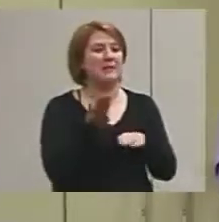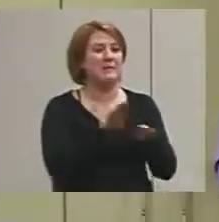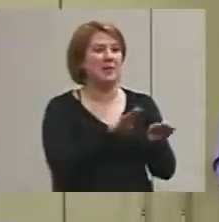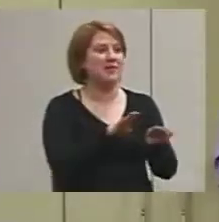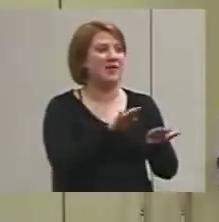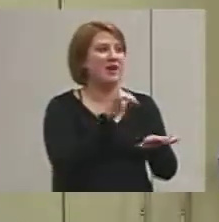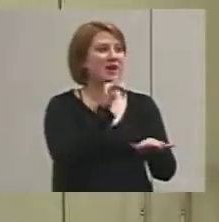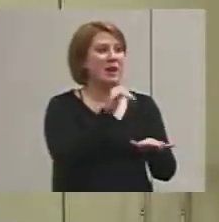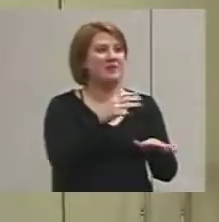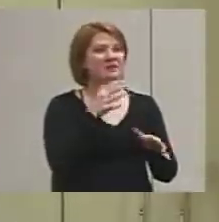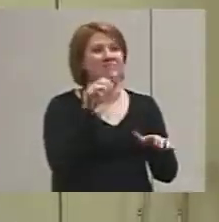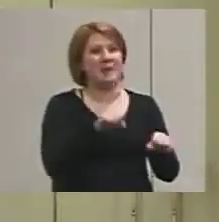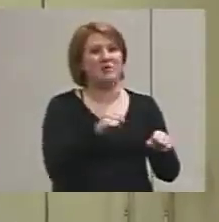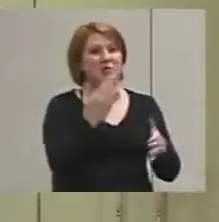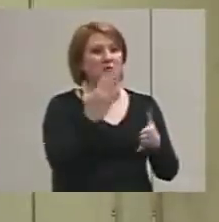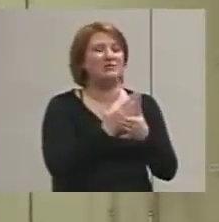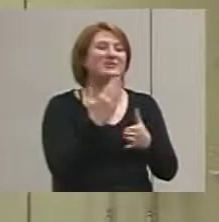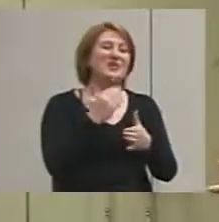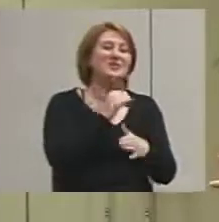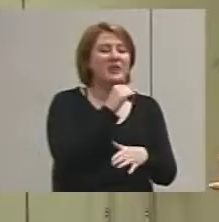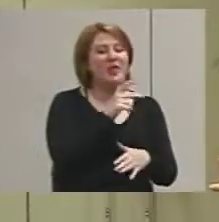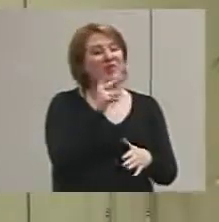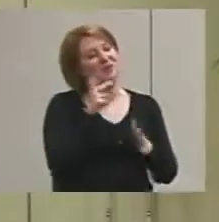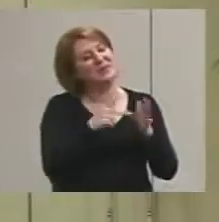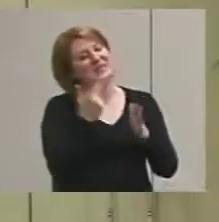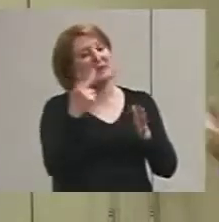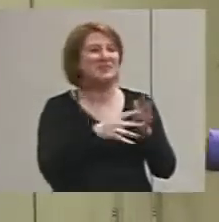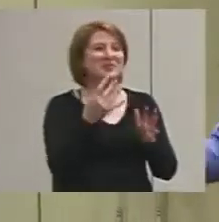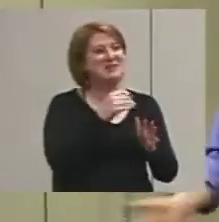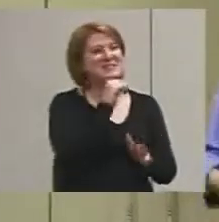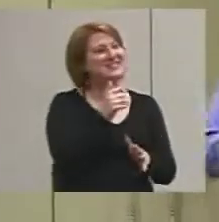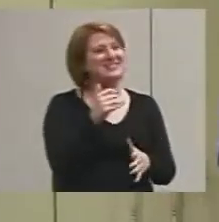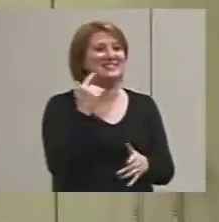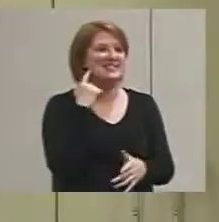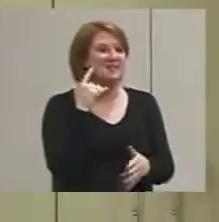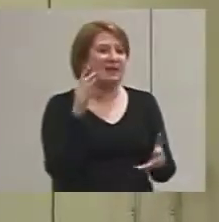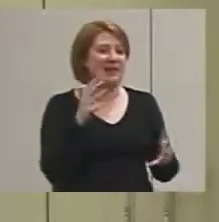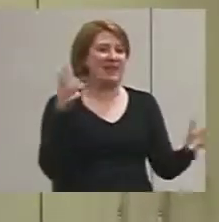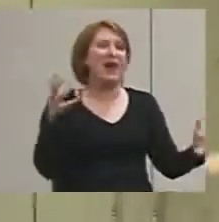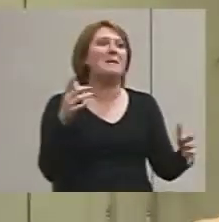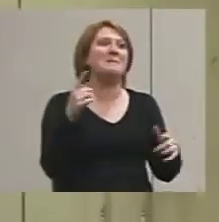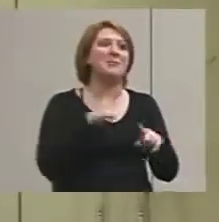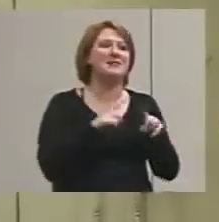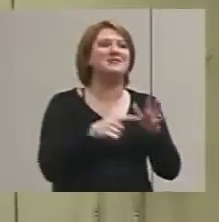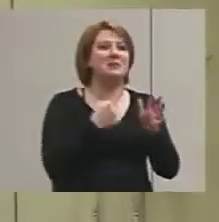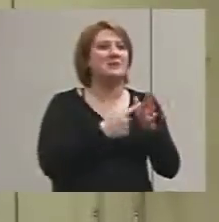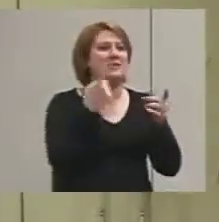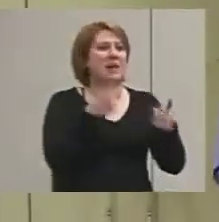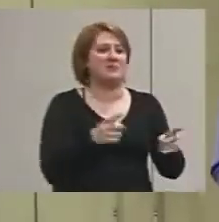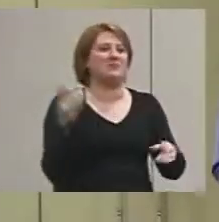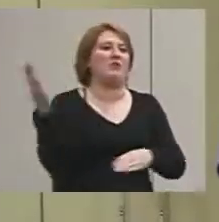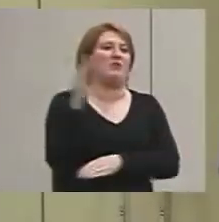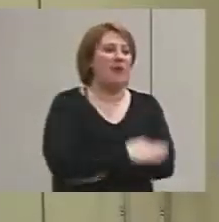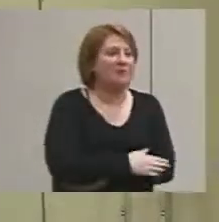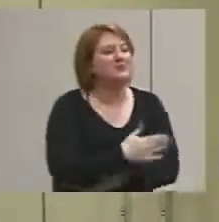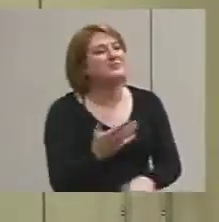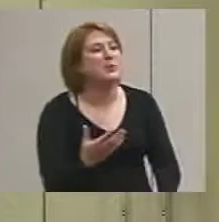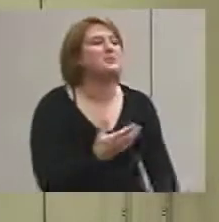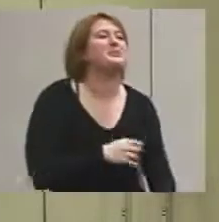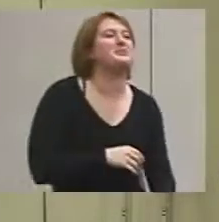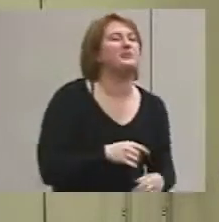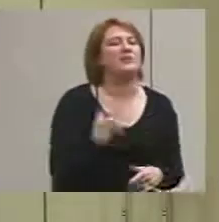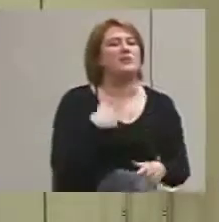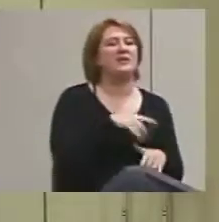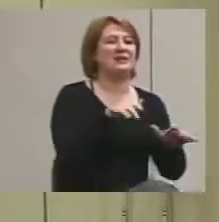get out of them. So 3 and 4 doesn't sound like a lot, but it can be ones that are going on and on and on. So we